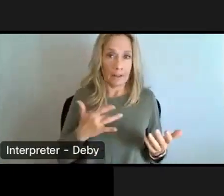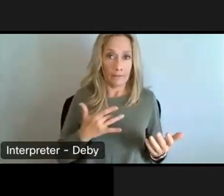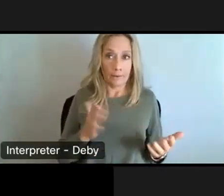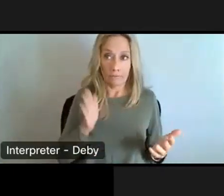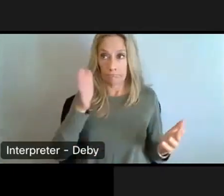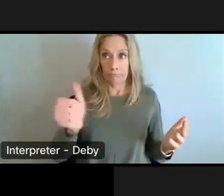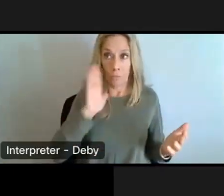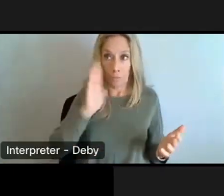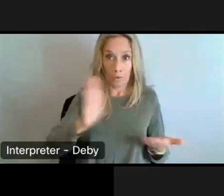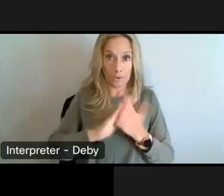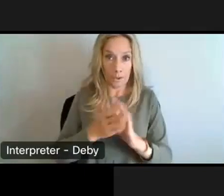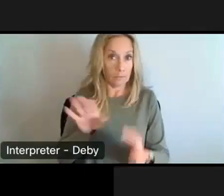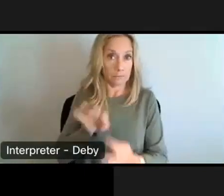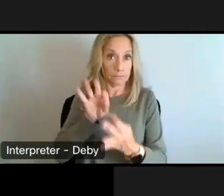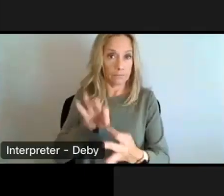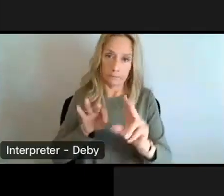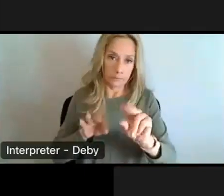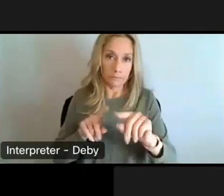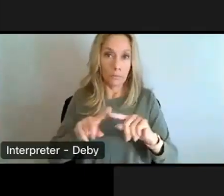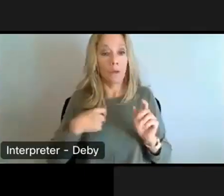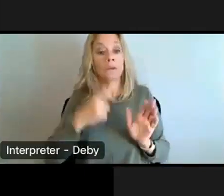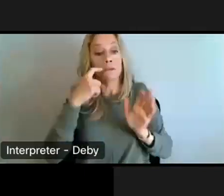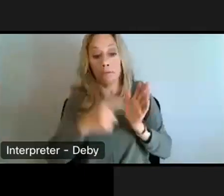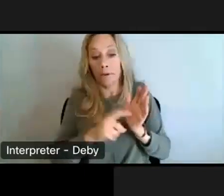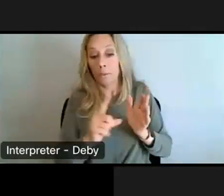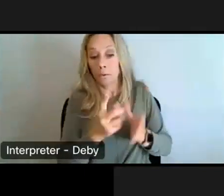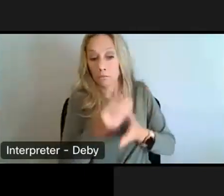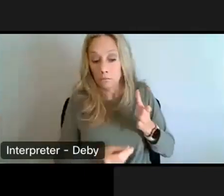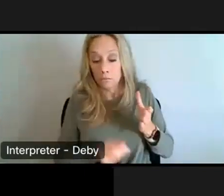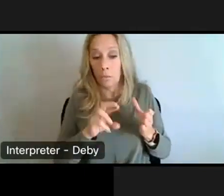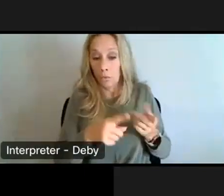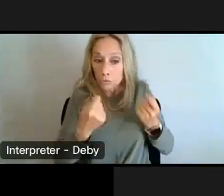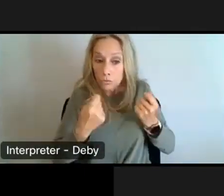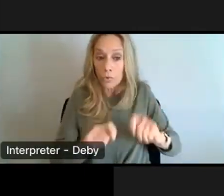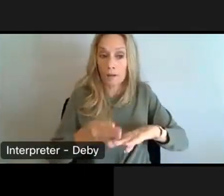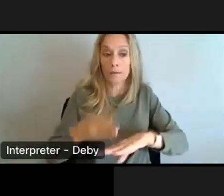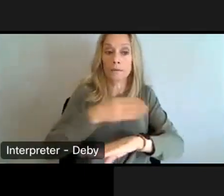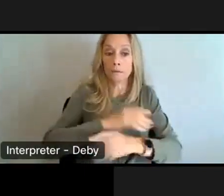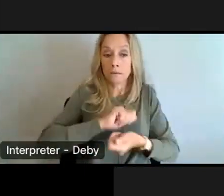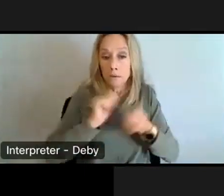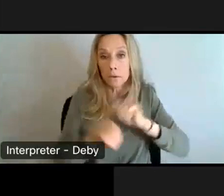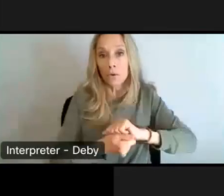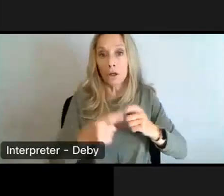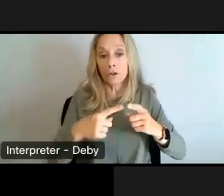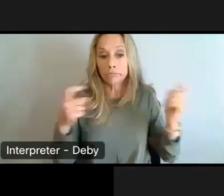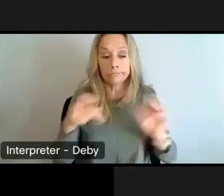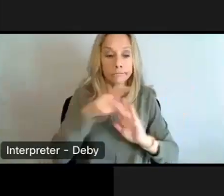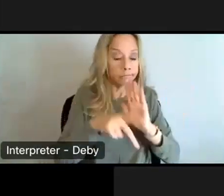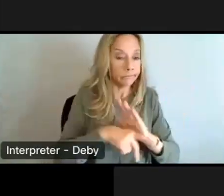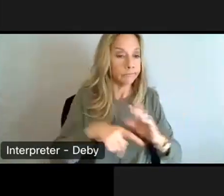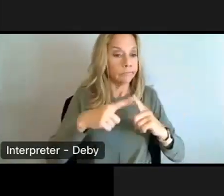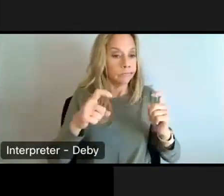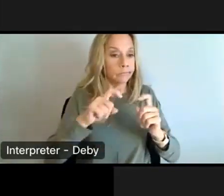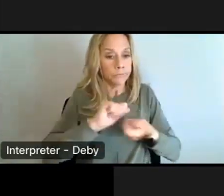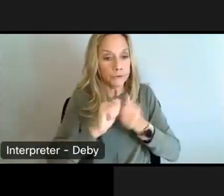But as we find those deficiencies, as long as they're constantly trying to do upgrades and procedure changes